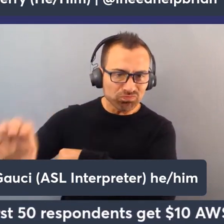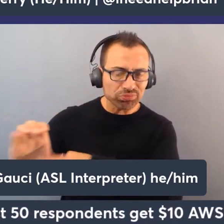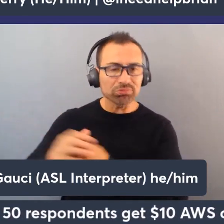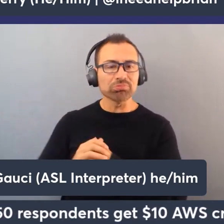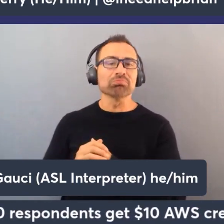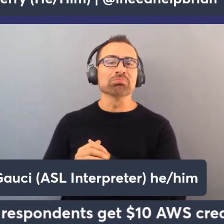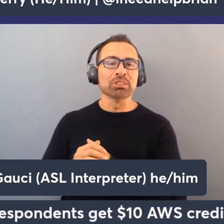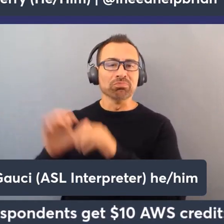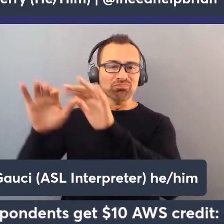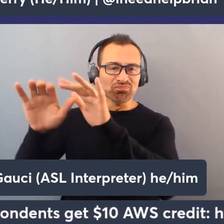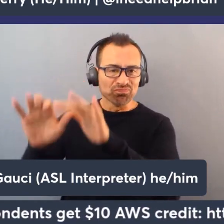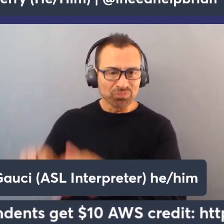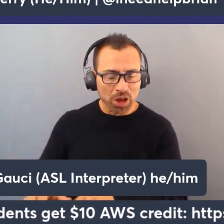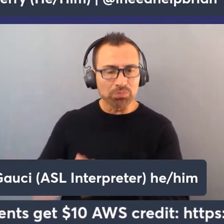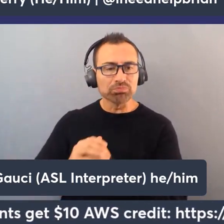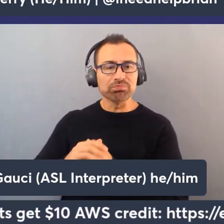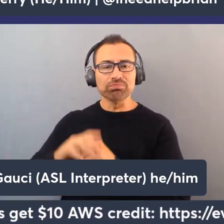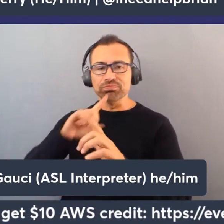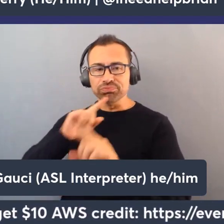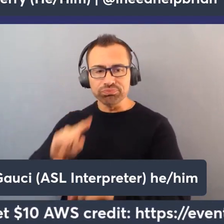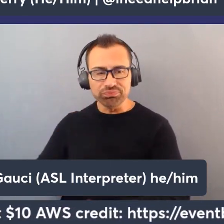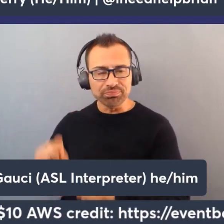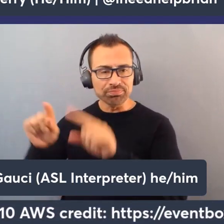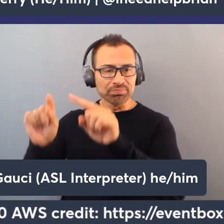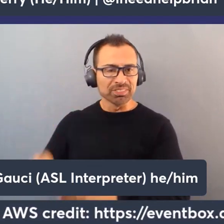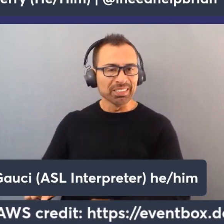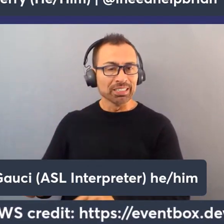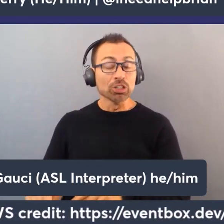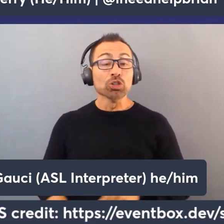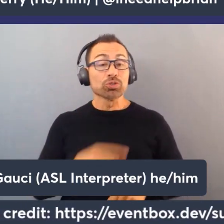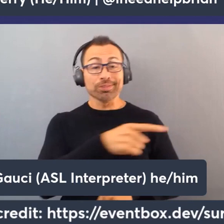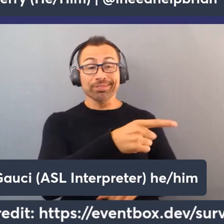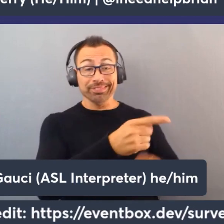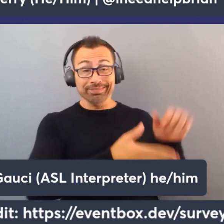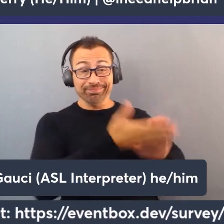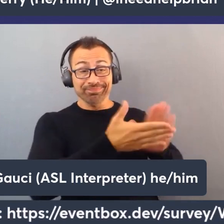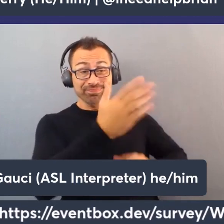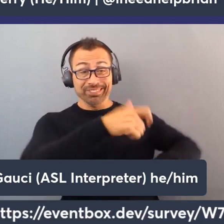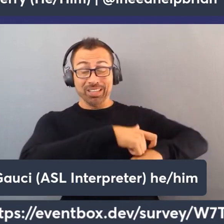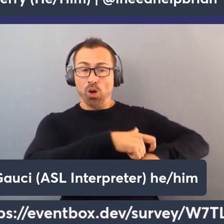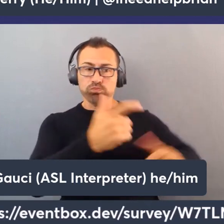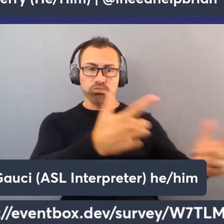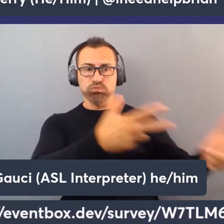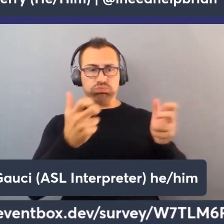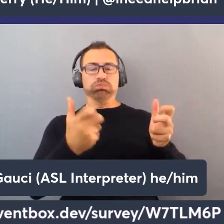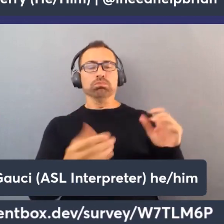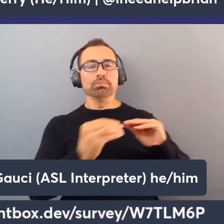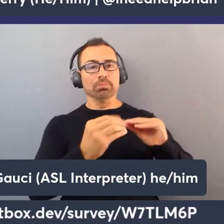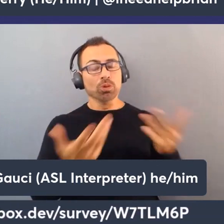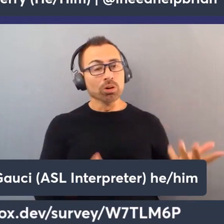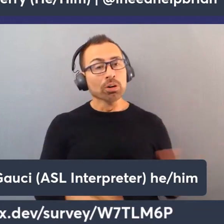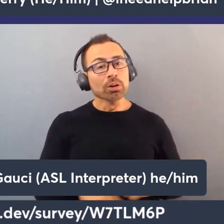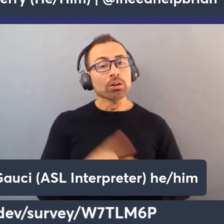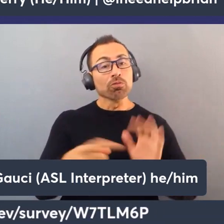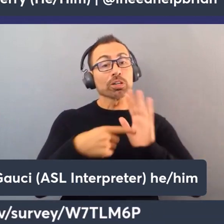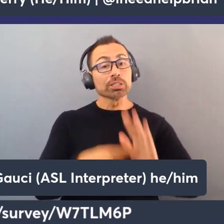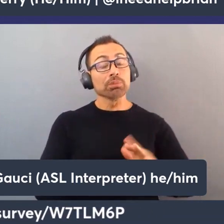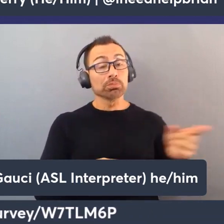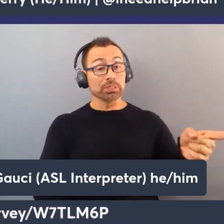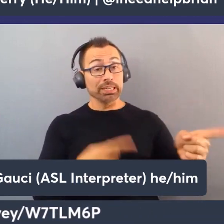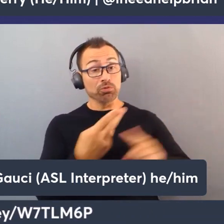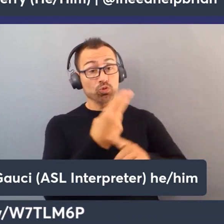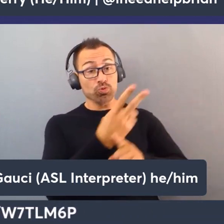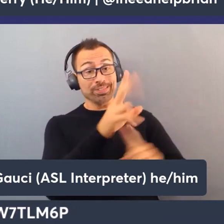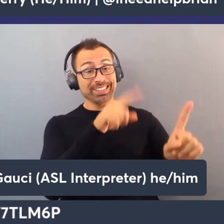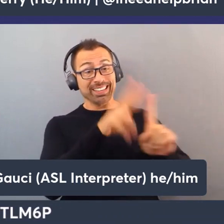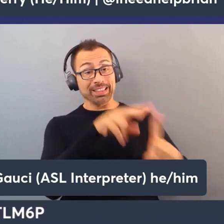So the execution time or the spin up time is a lot faster to the degree that if you have an EMR serverless application